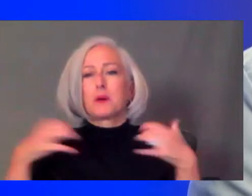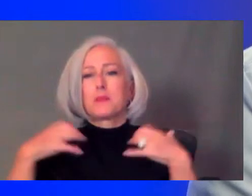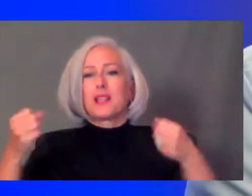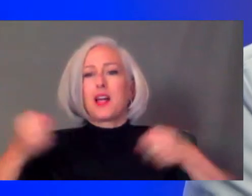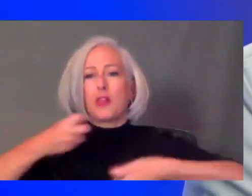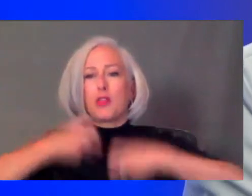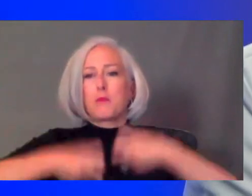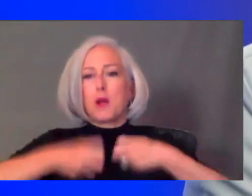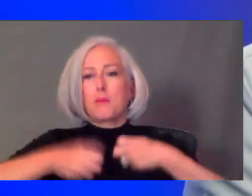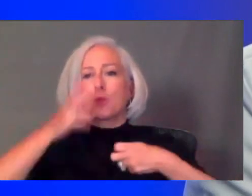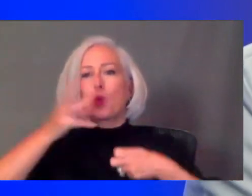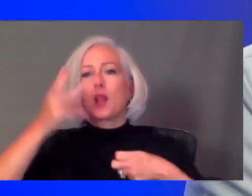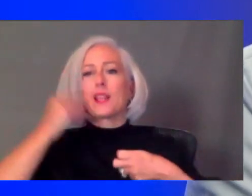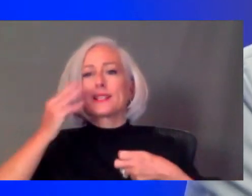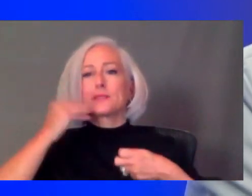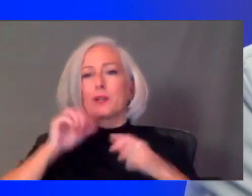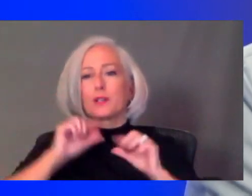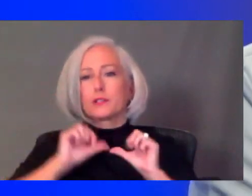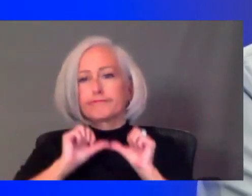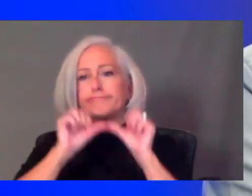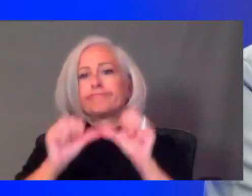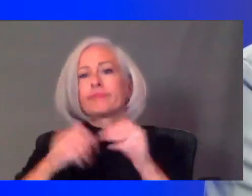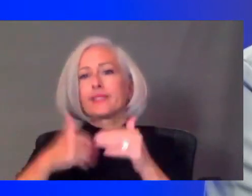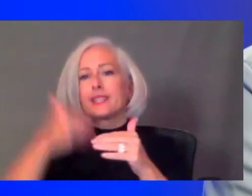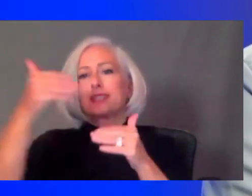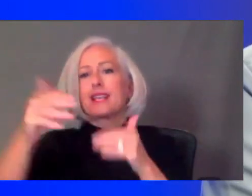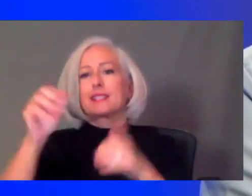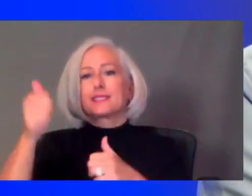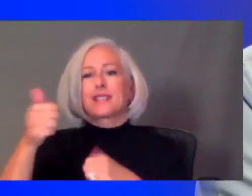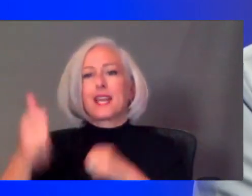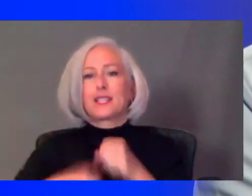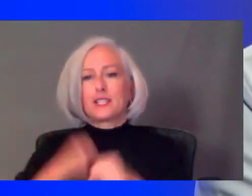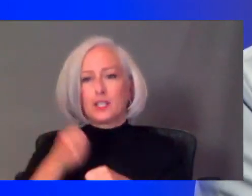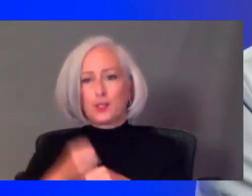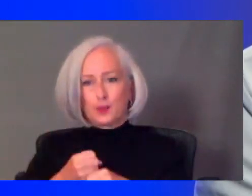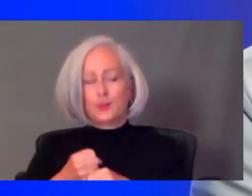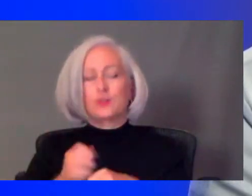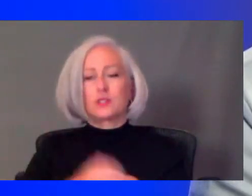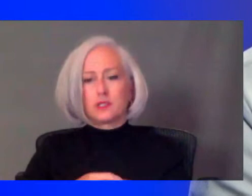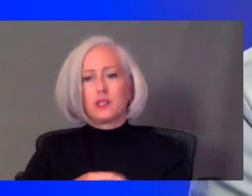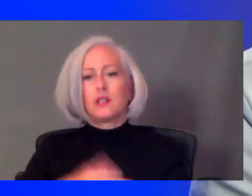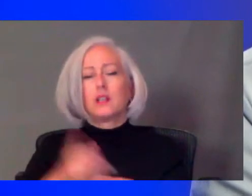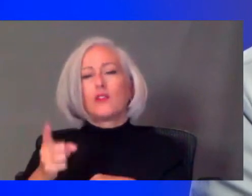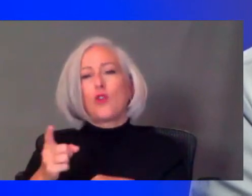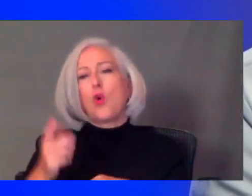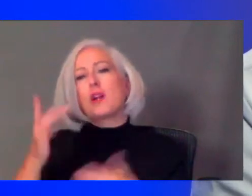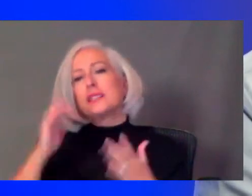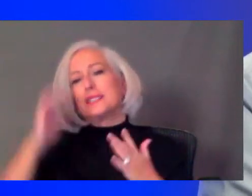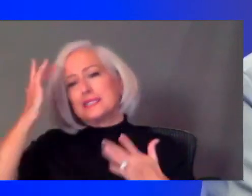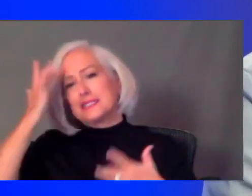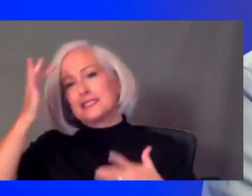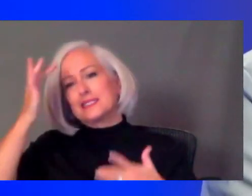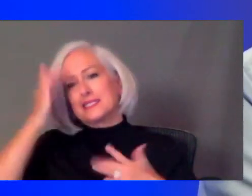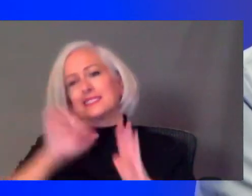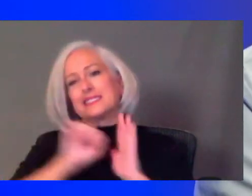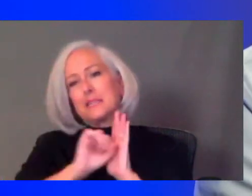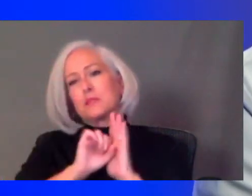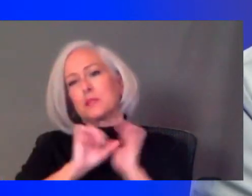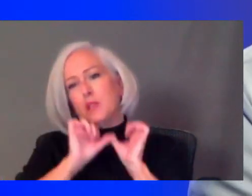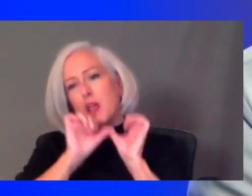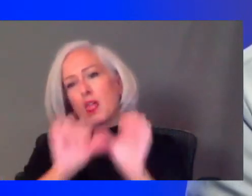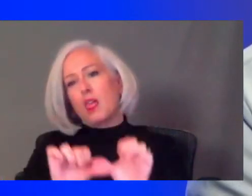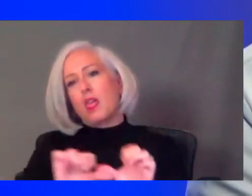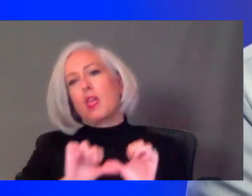236 plus million cases, 4.8 million total deaths. Again, I think we all have to assume as well, and I think it's a